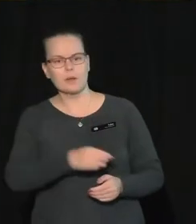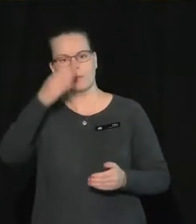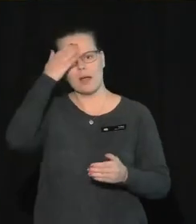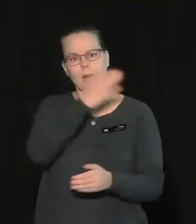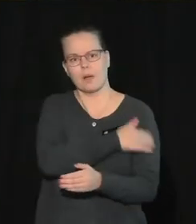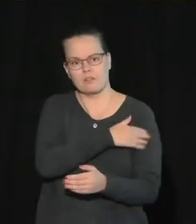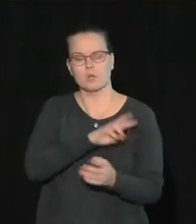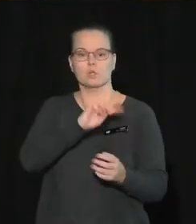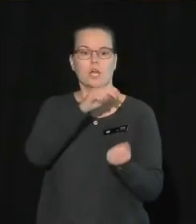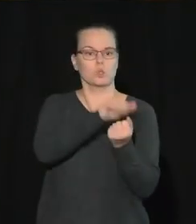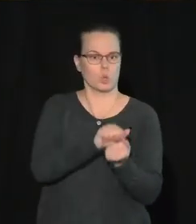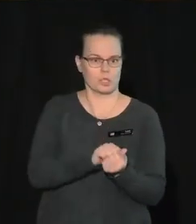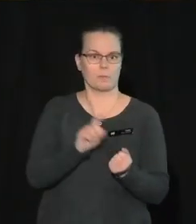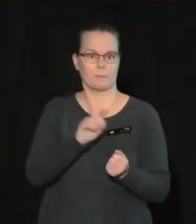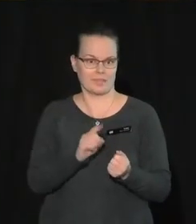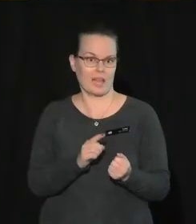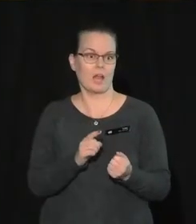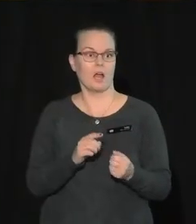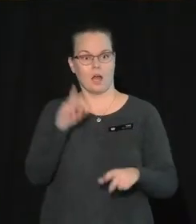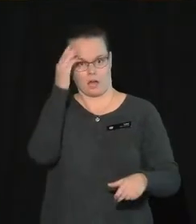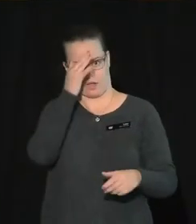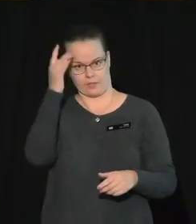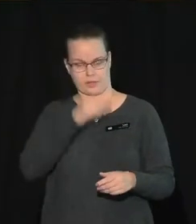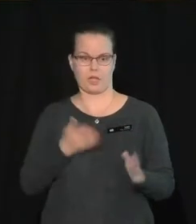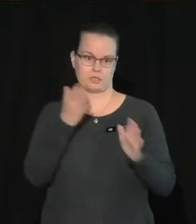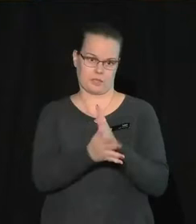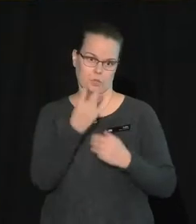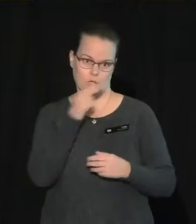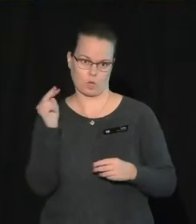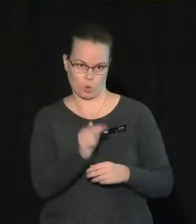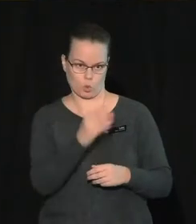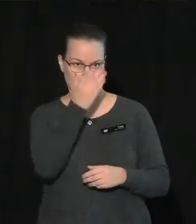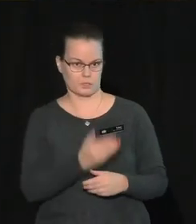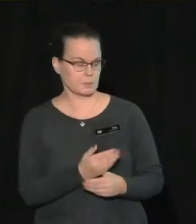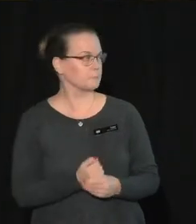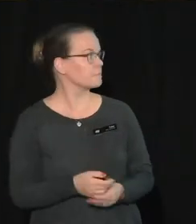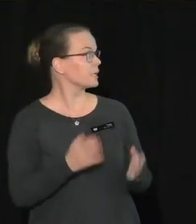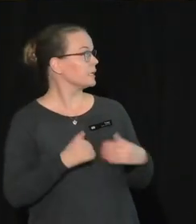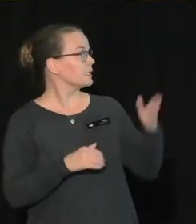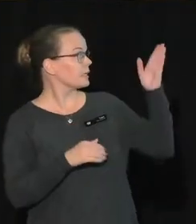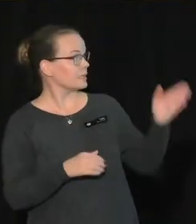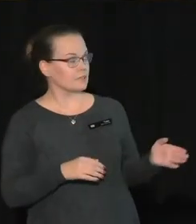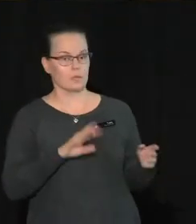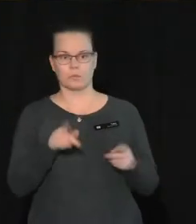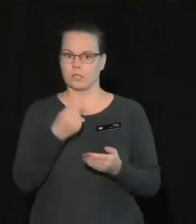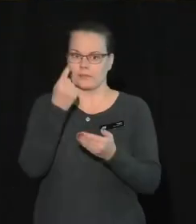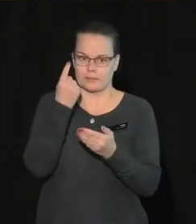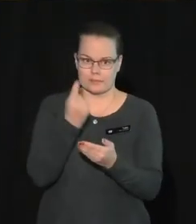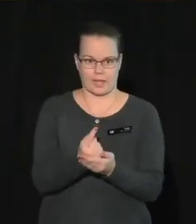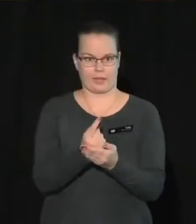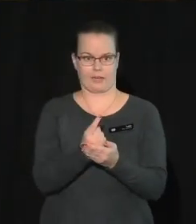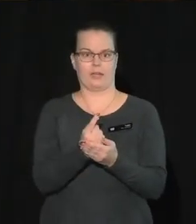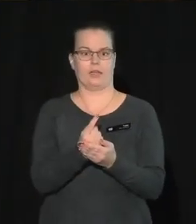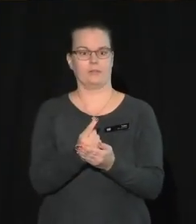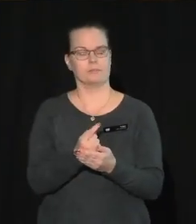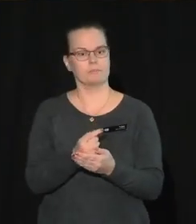in the scope. In the next slide, what I have is other important elements. So